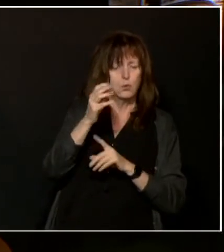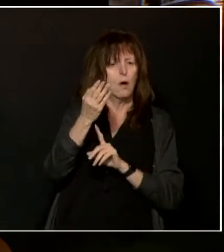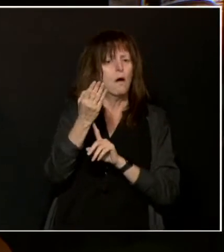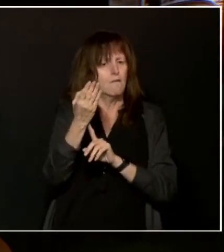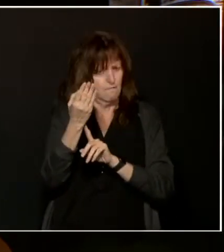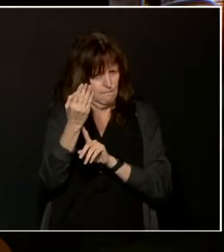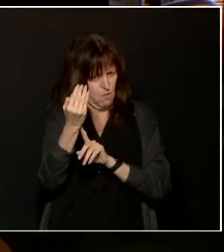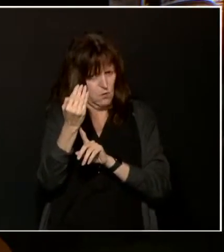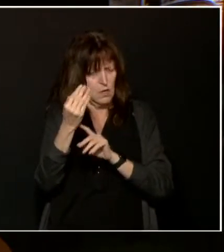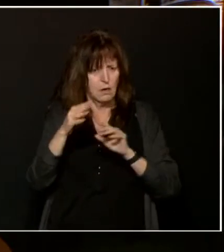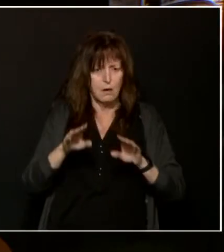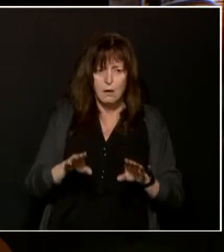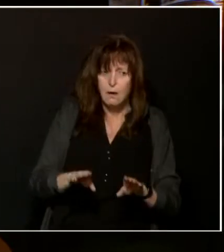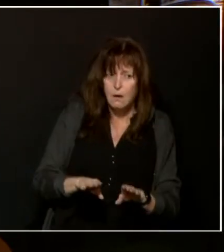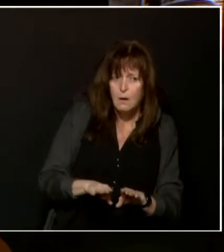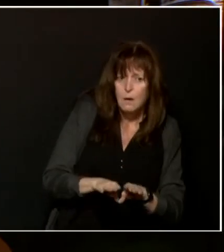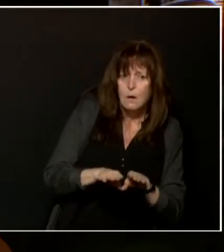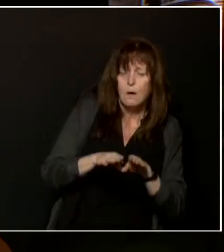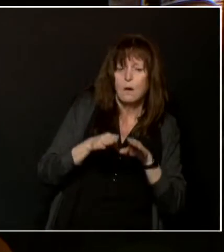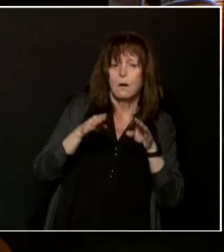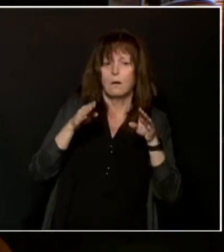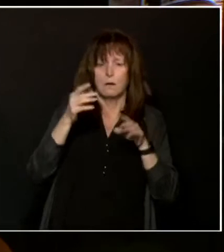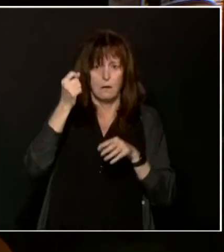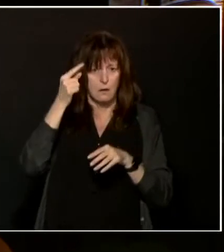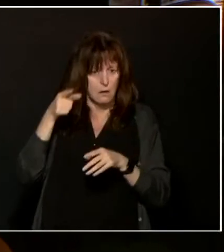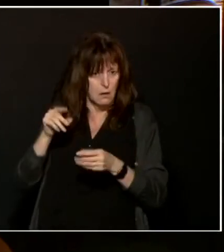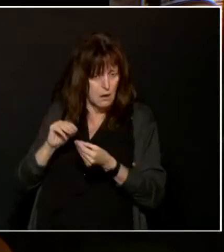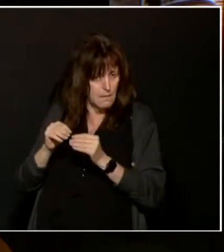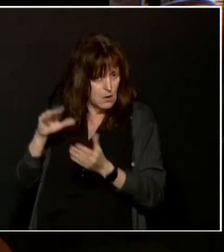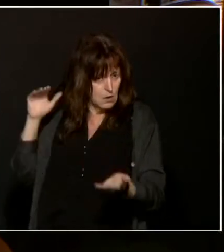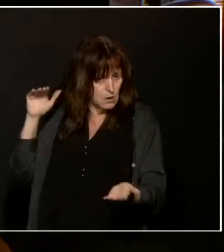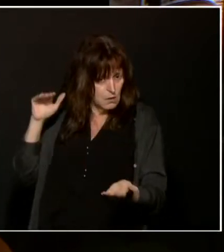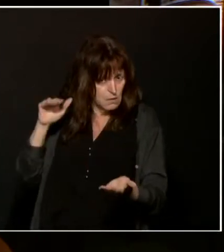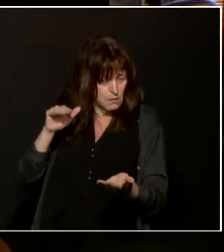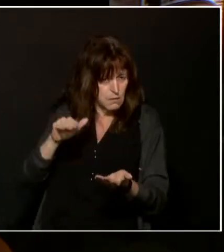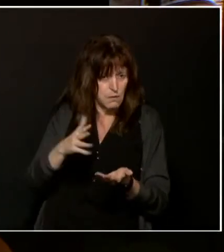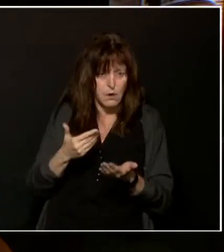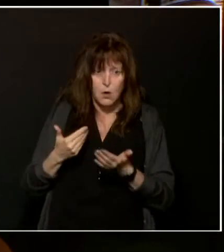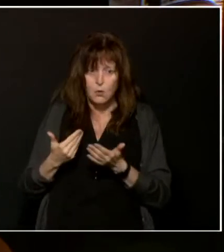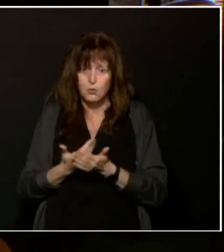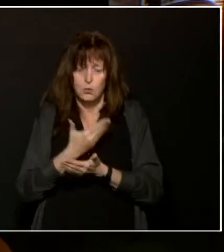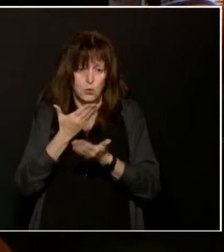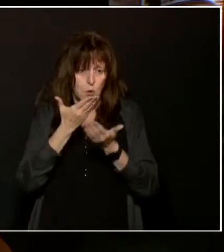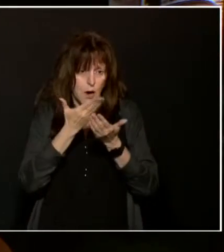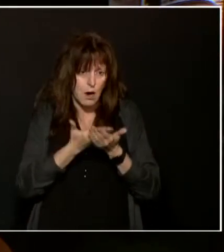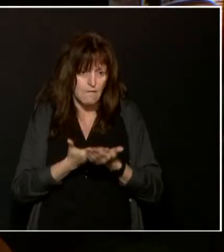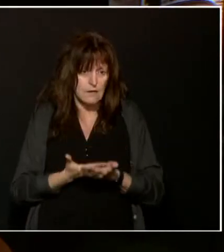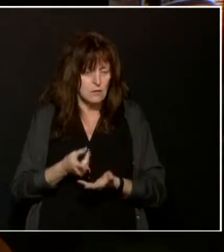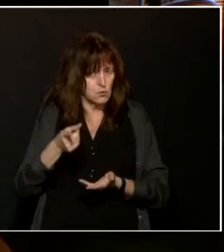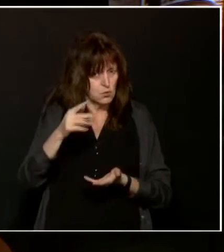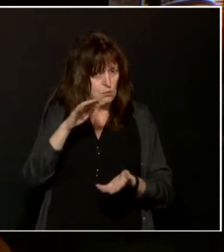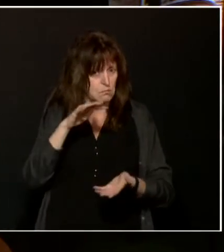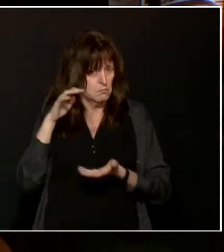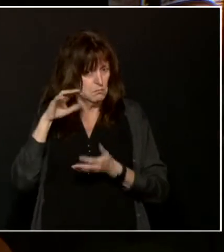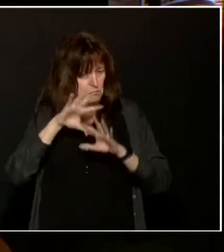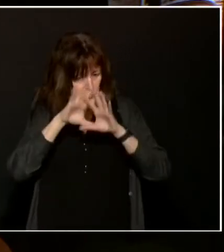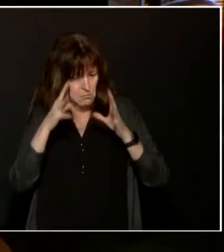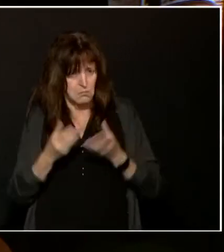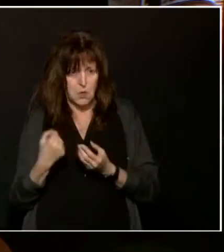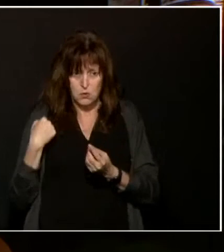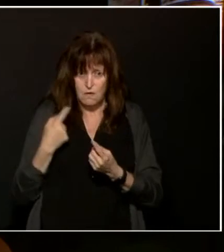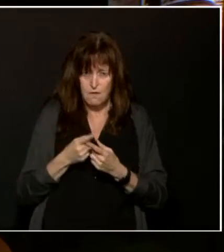these falling cases, with all the new emerging evidence that you are getting, would you be comfortable